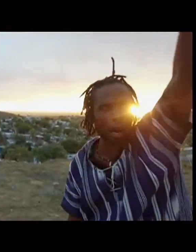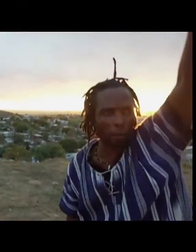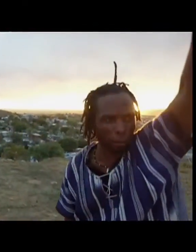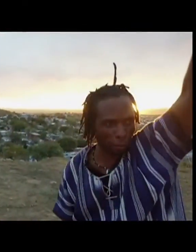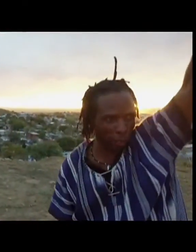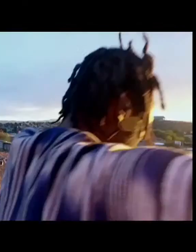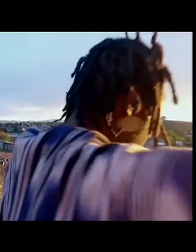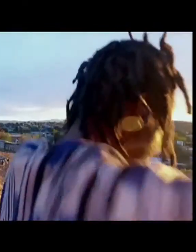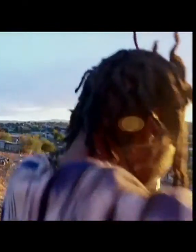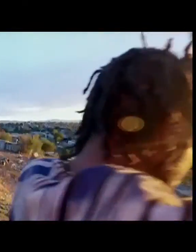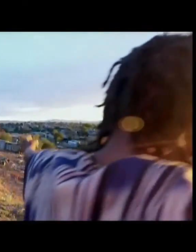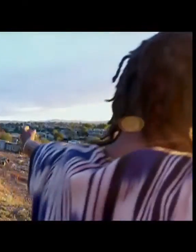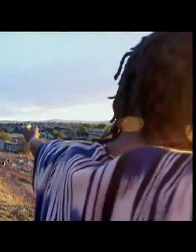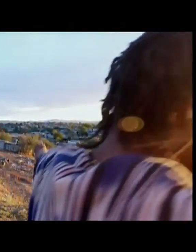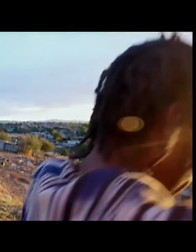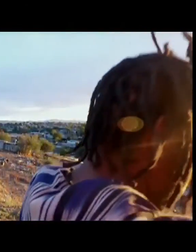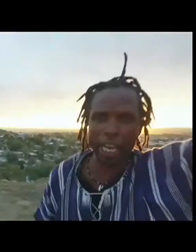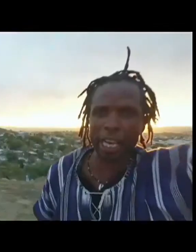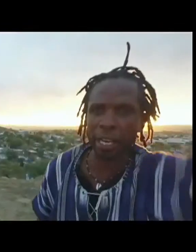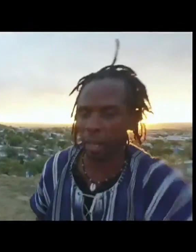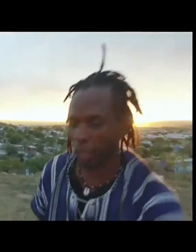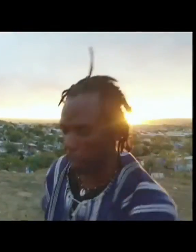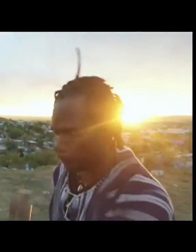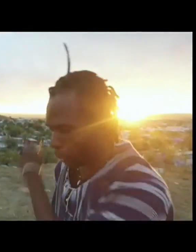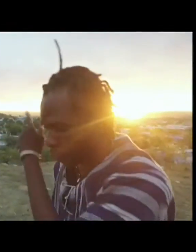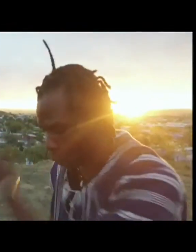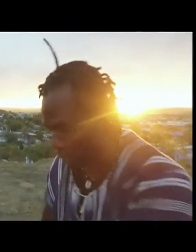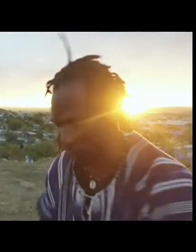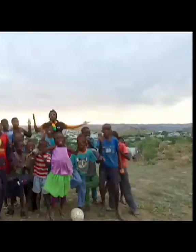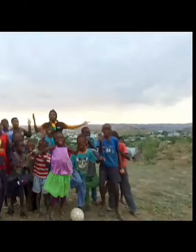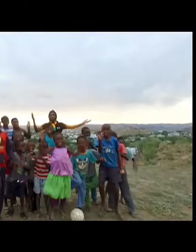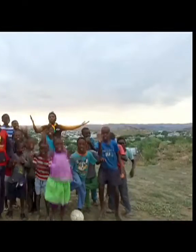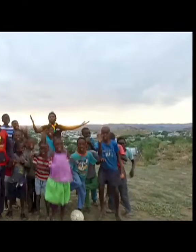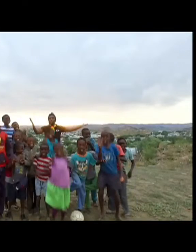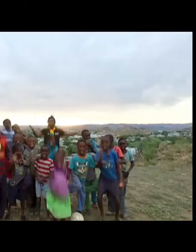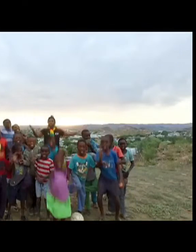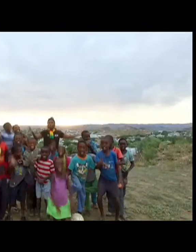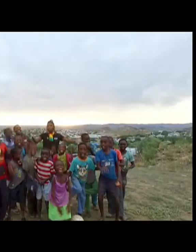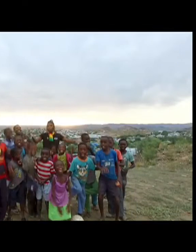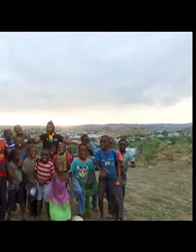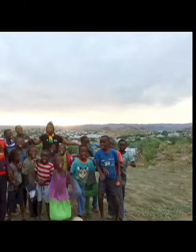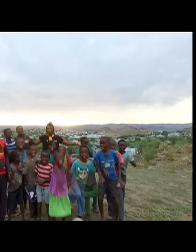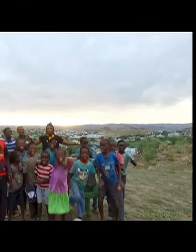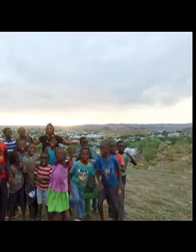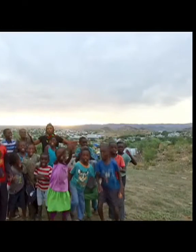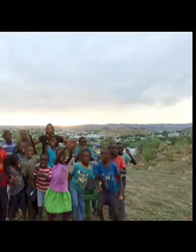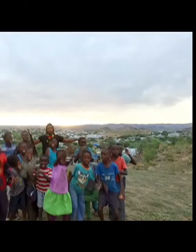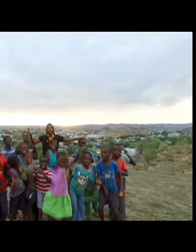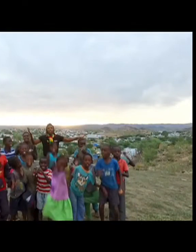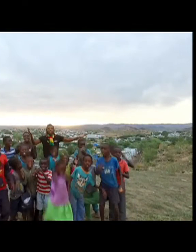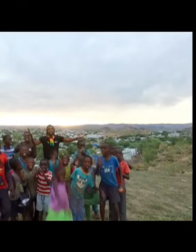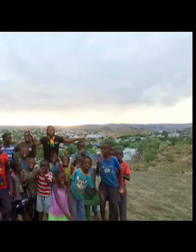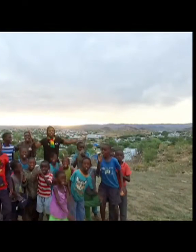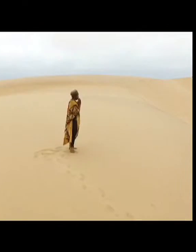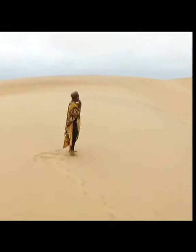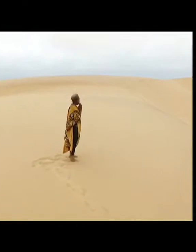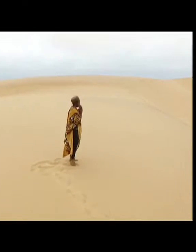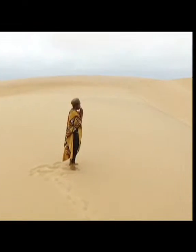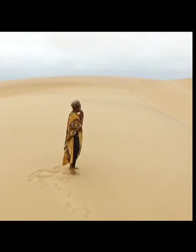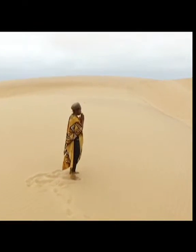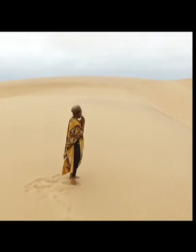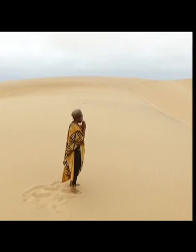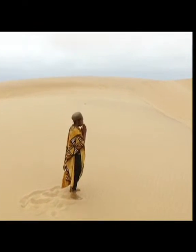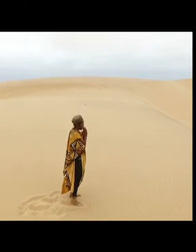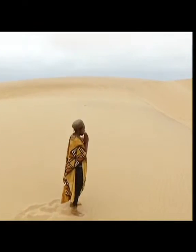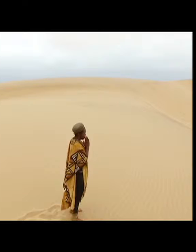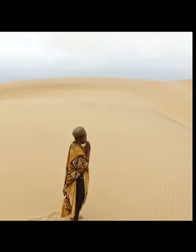Zion love, it's Irie King. Keep it real. Zion love. Jalo,